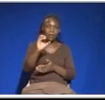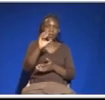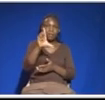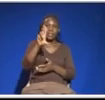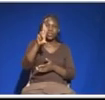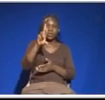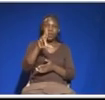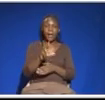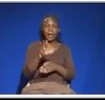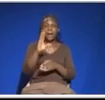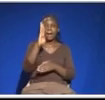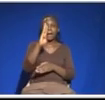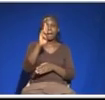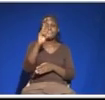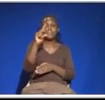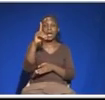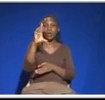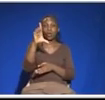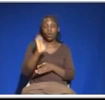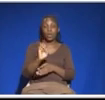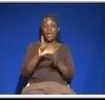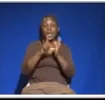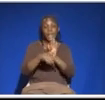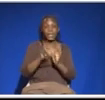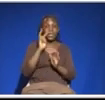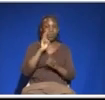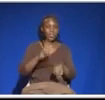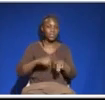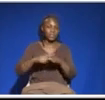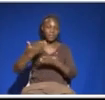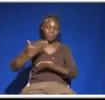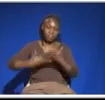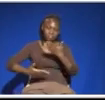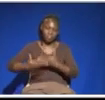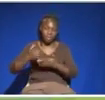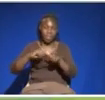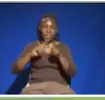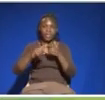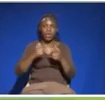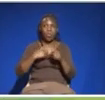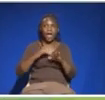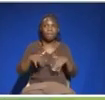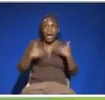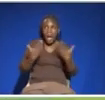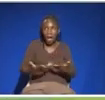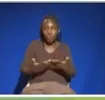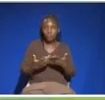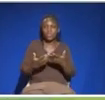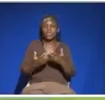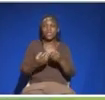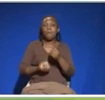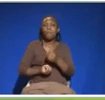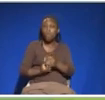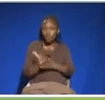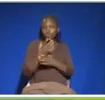going to see as we continue with our discussion. The other one is the type of reproductive structures.